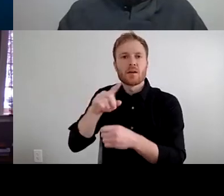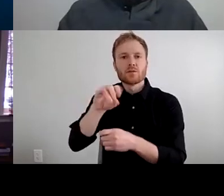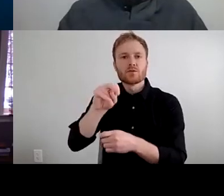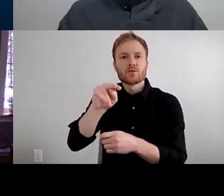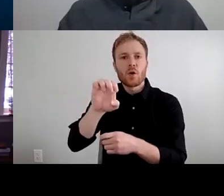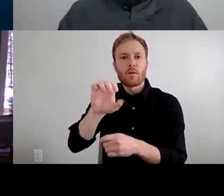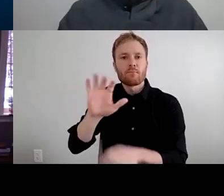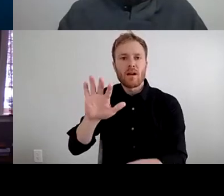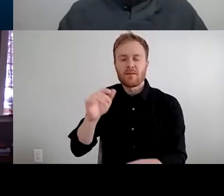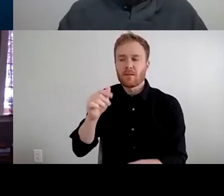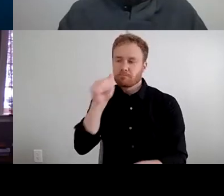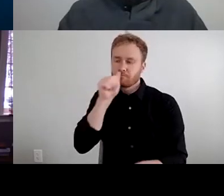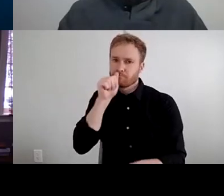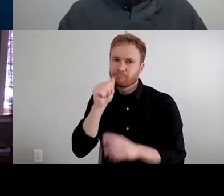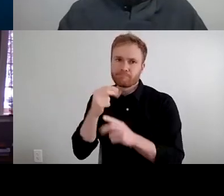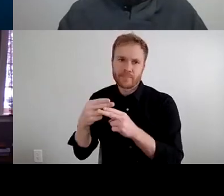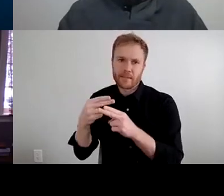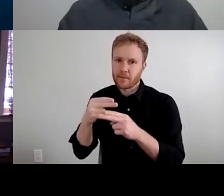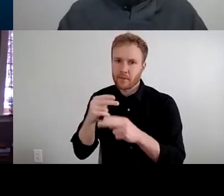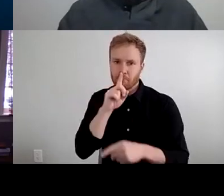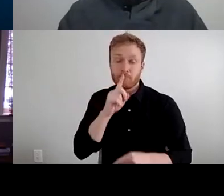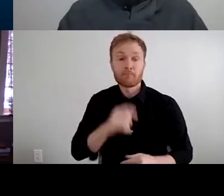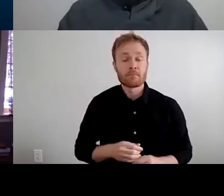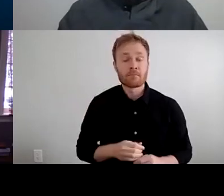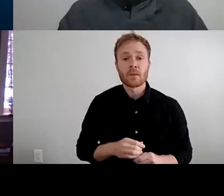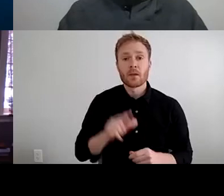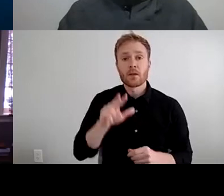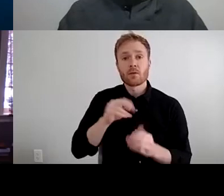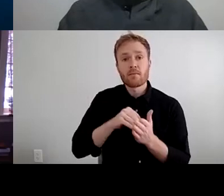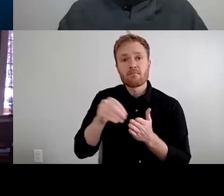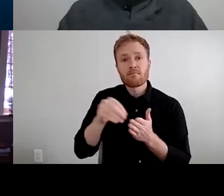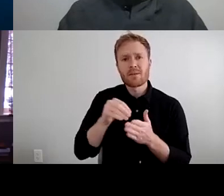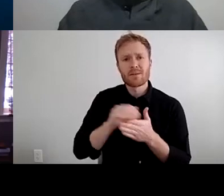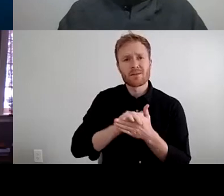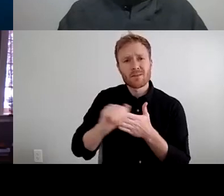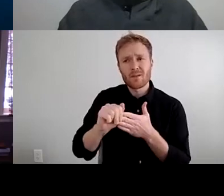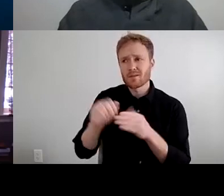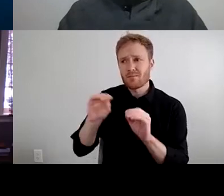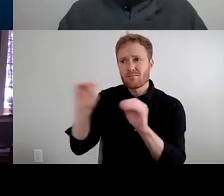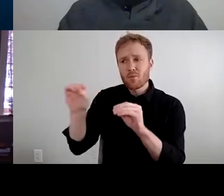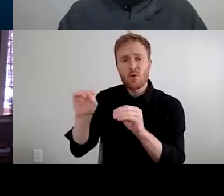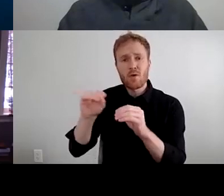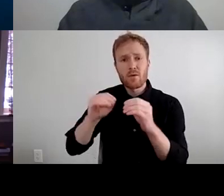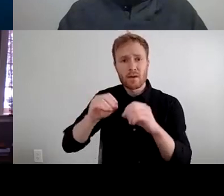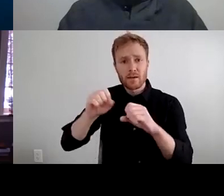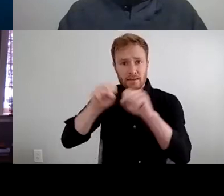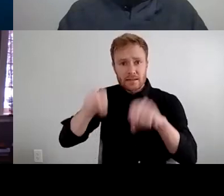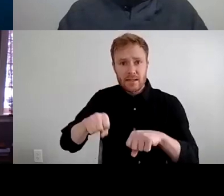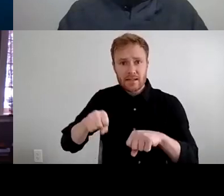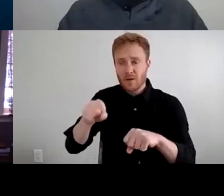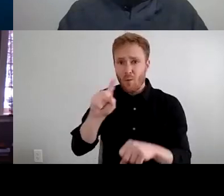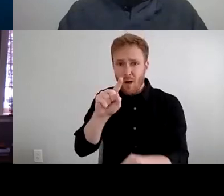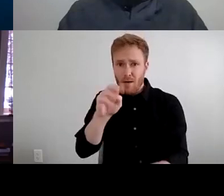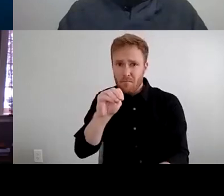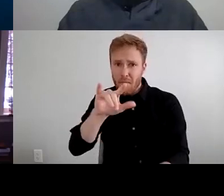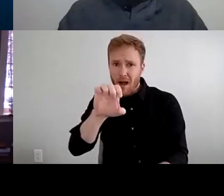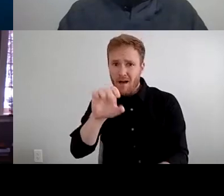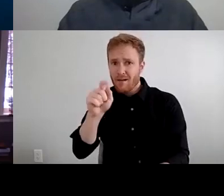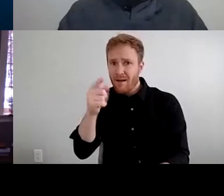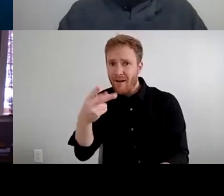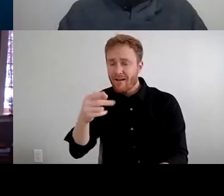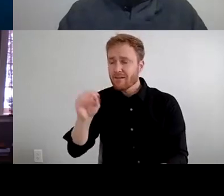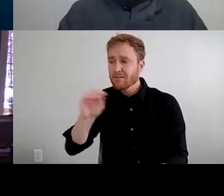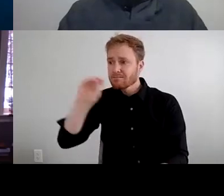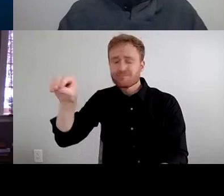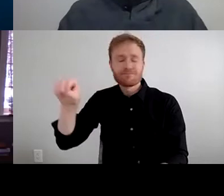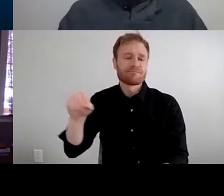respect their privacy. $3 million to move a station a mile and a half shows that there's no priority for the people that actually live here. I think the city